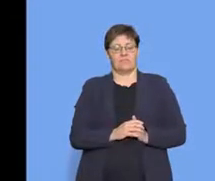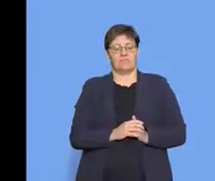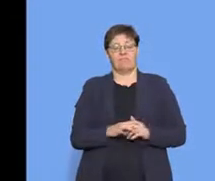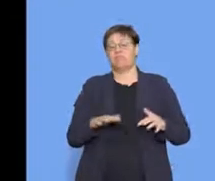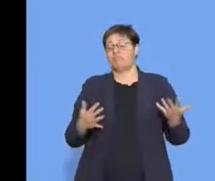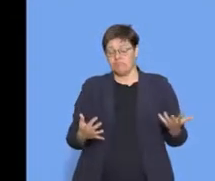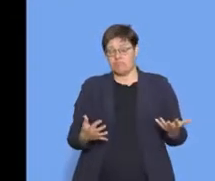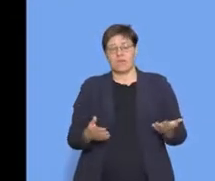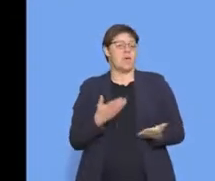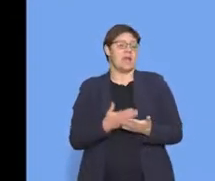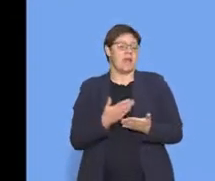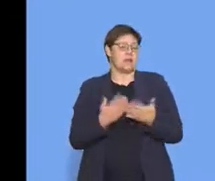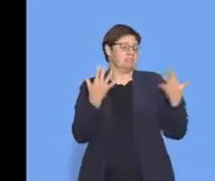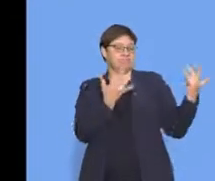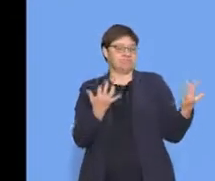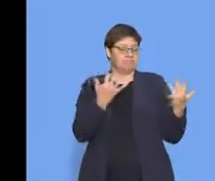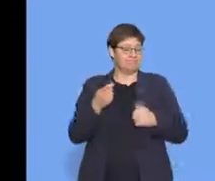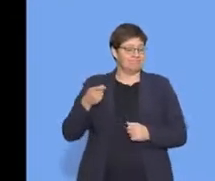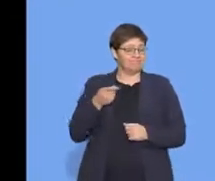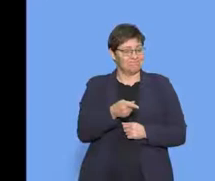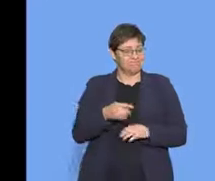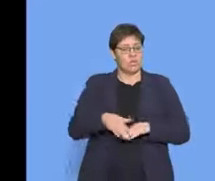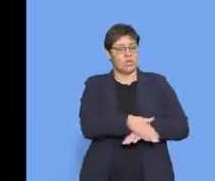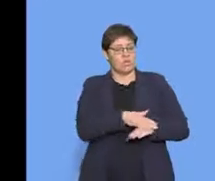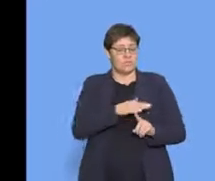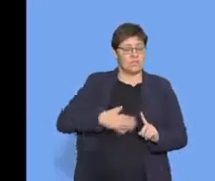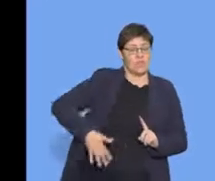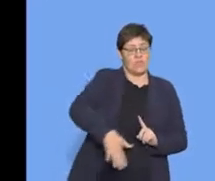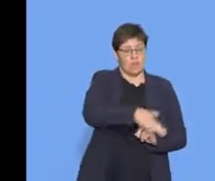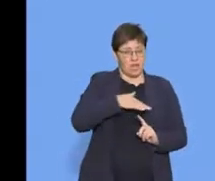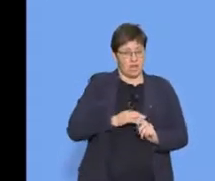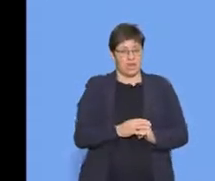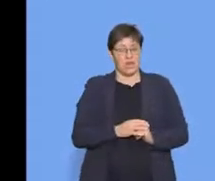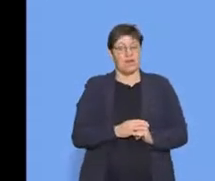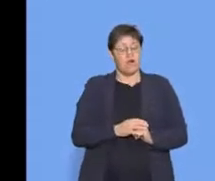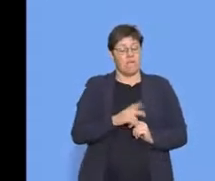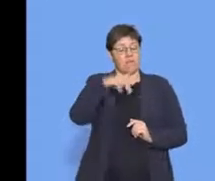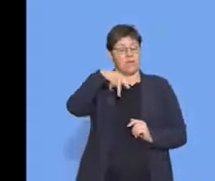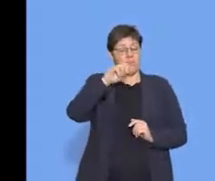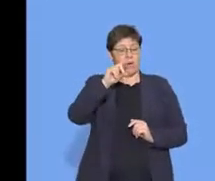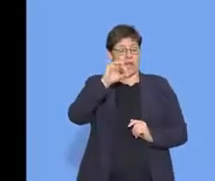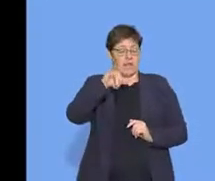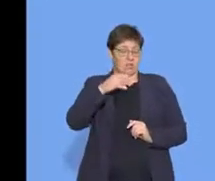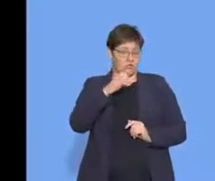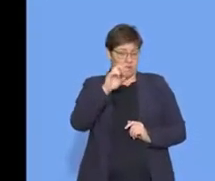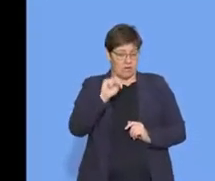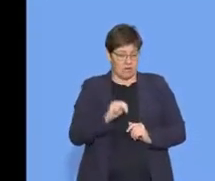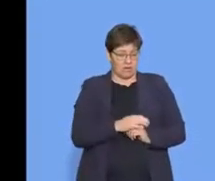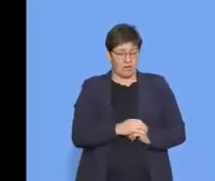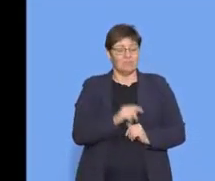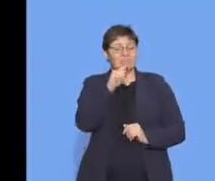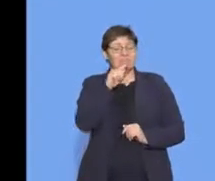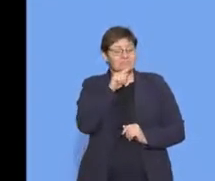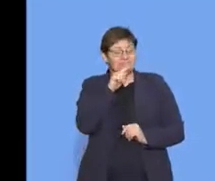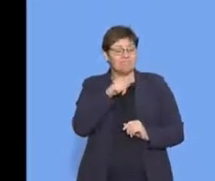So we are able to calculate the surface area of a polyhedron. And the total surface area